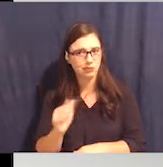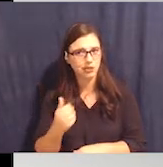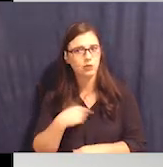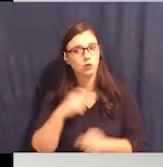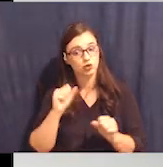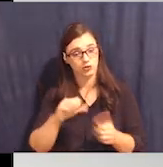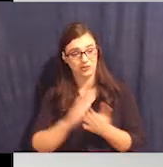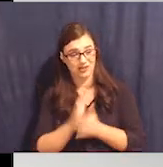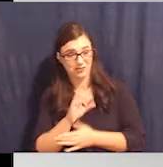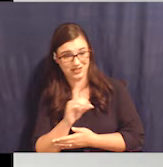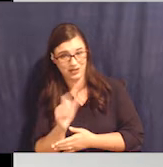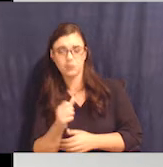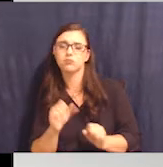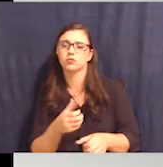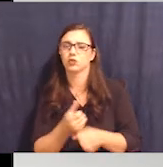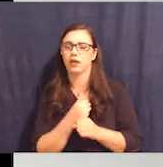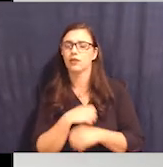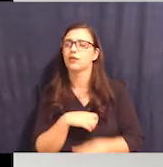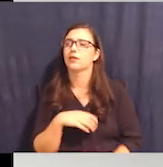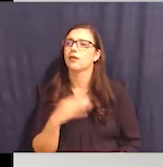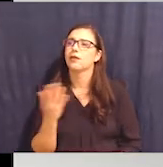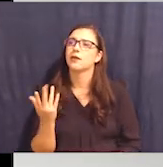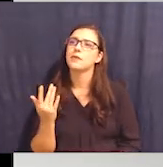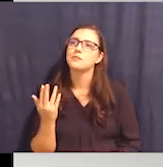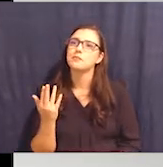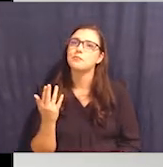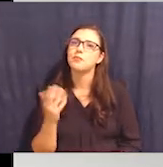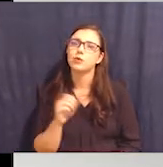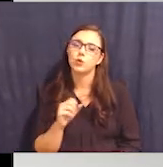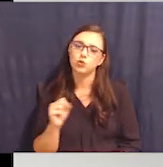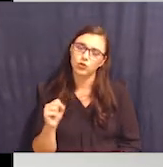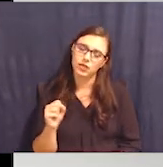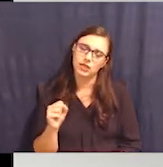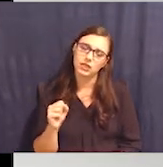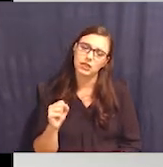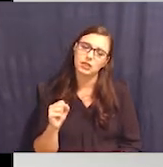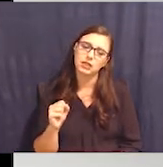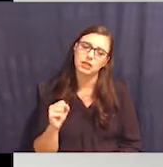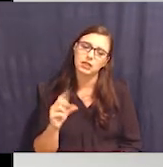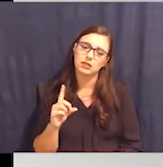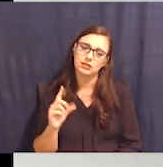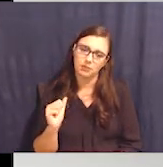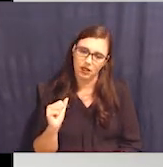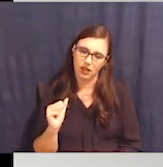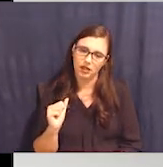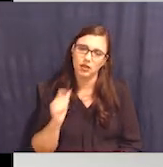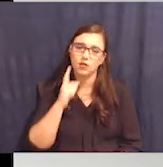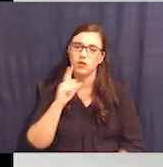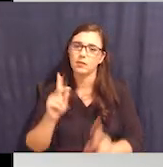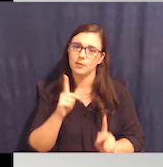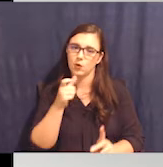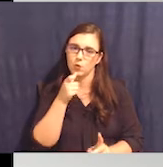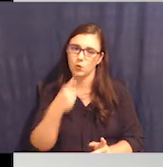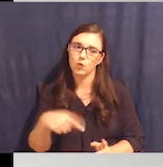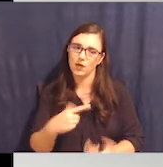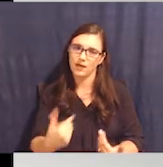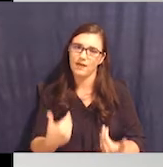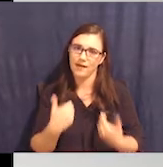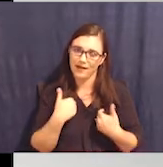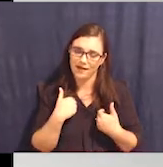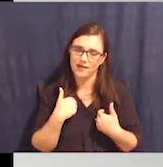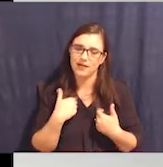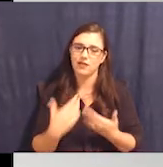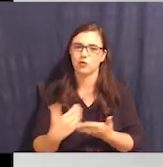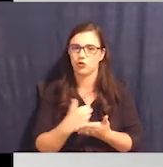get disability if we should become disabled, a Social Security disability for people who